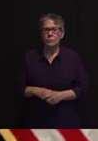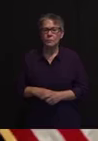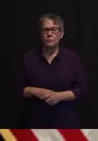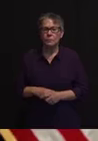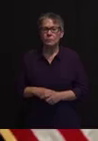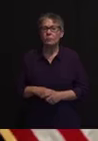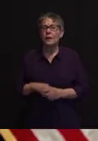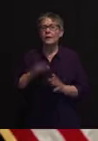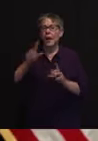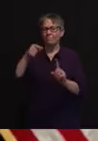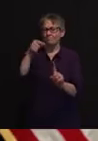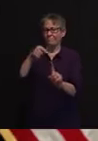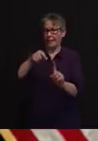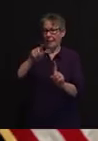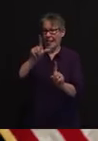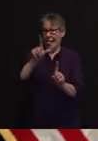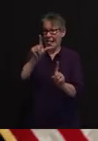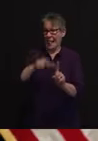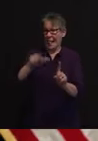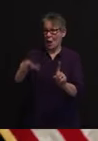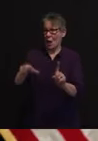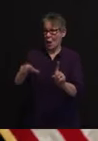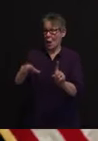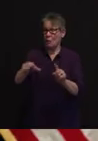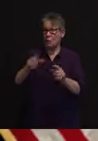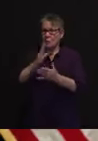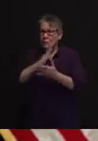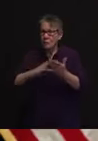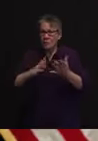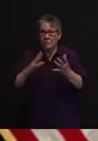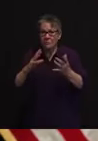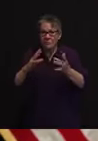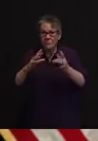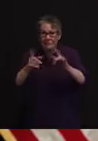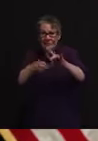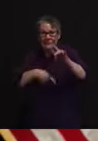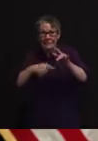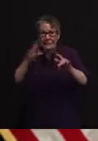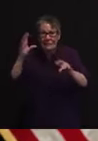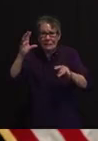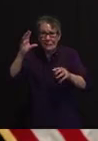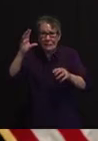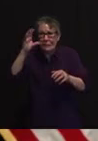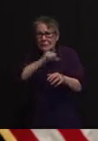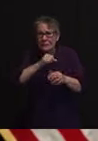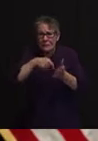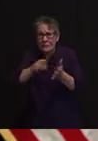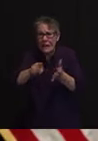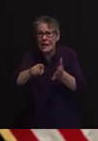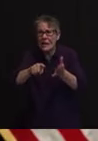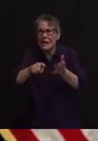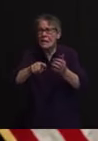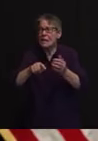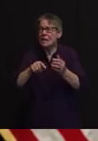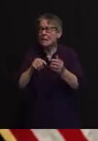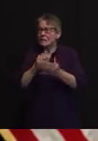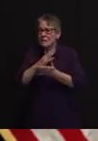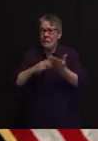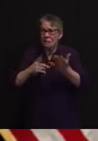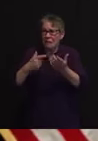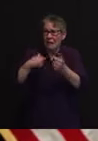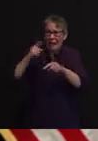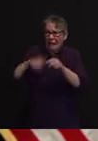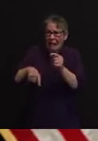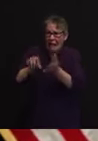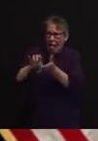months. Never mind late fees on top of that. That's not the spirit of what we're looking for here. Please, Paramel. So there are certain existing protections for renters